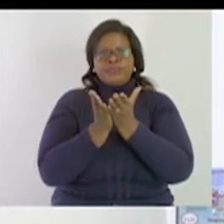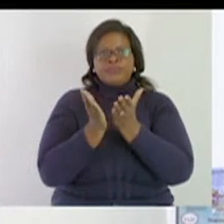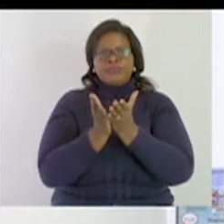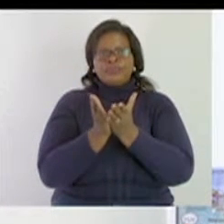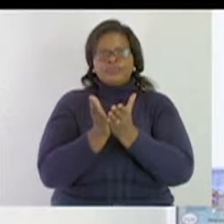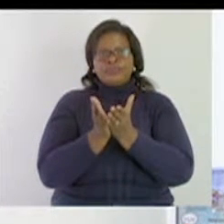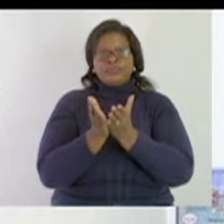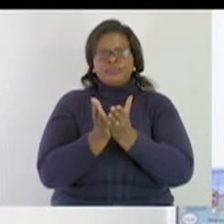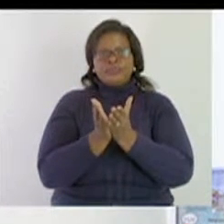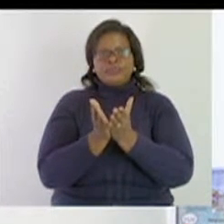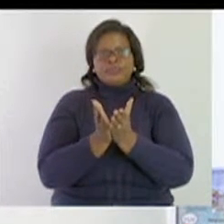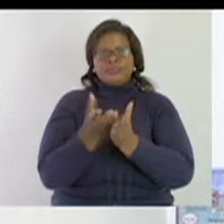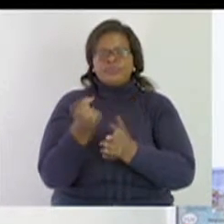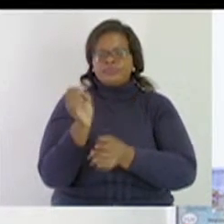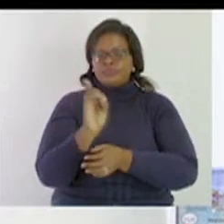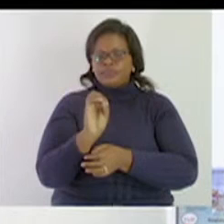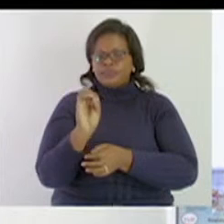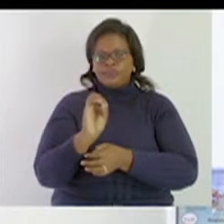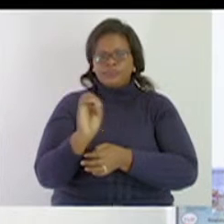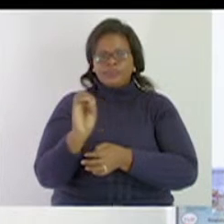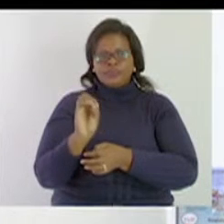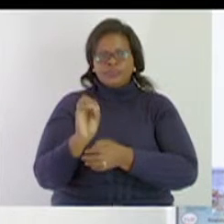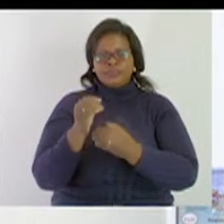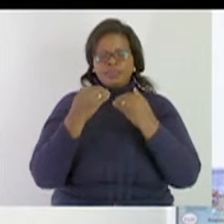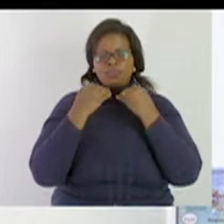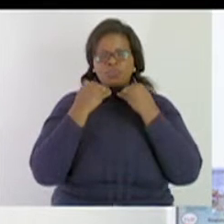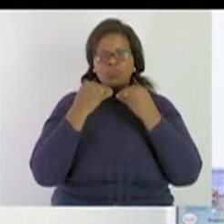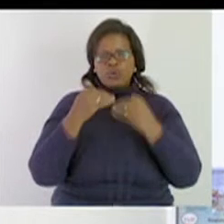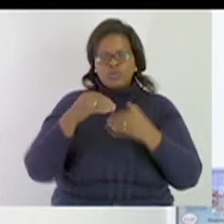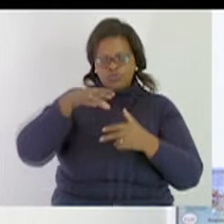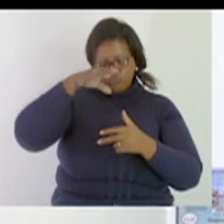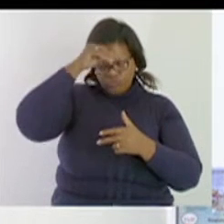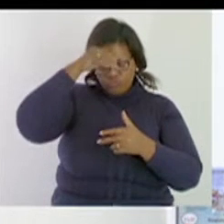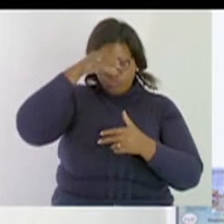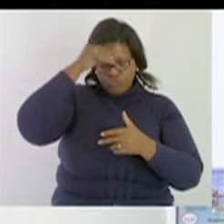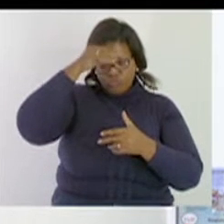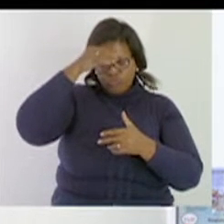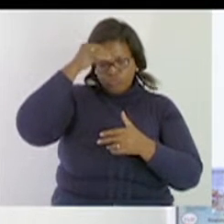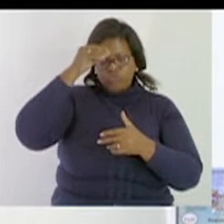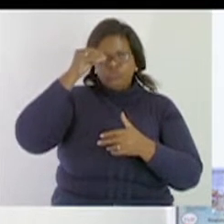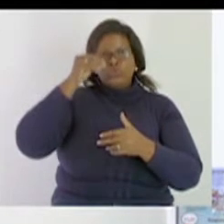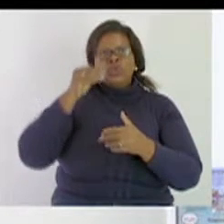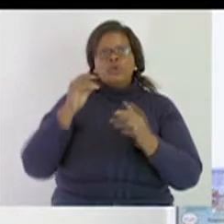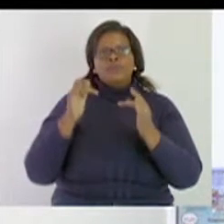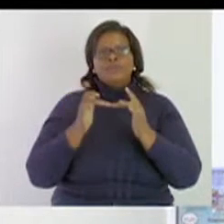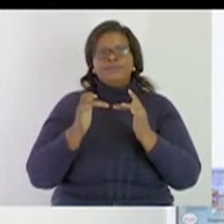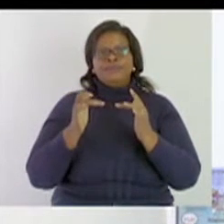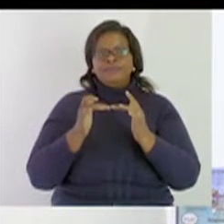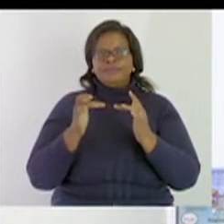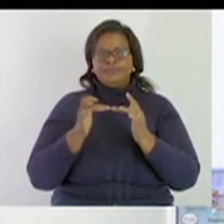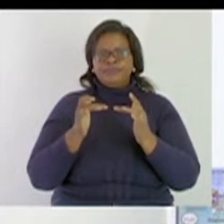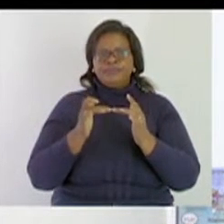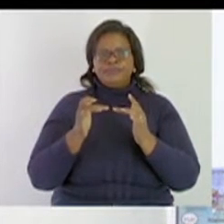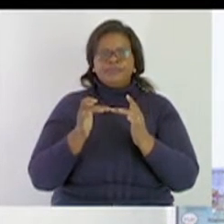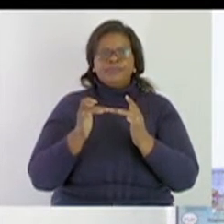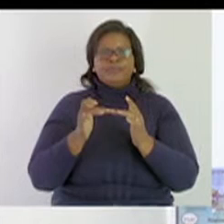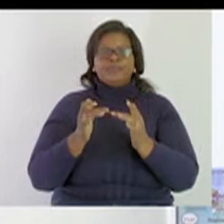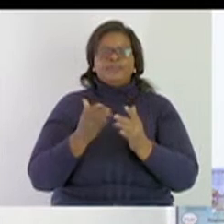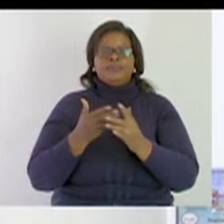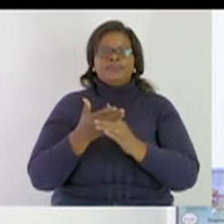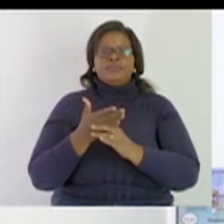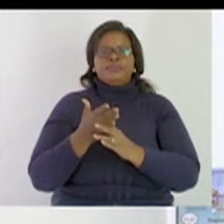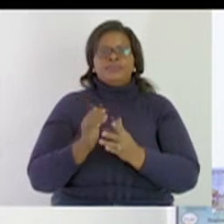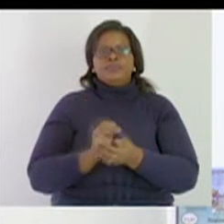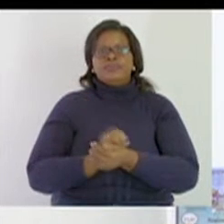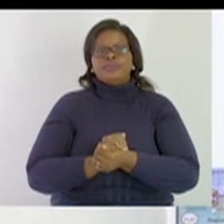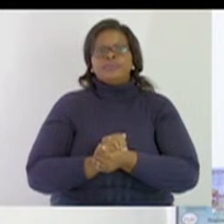is important that you learn by watching these online videos. Also, you can read